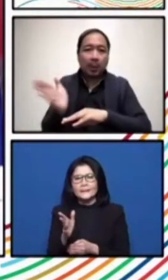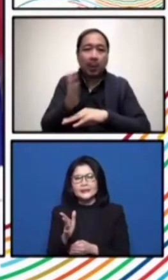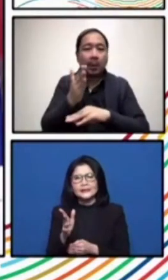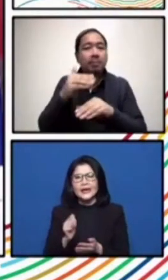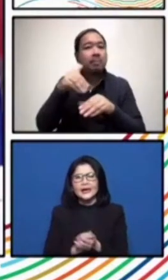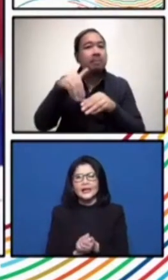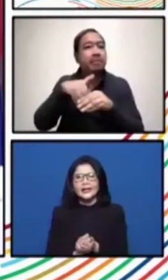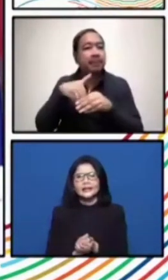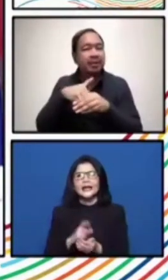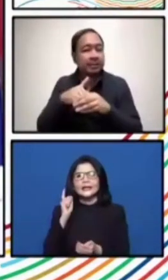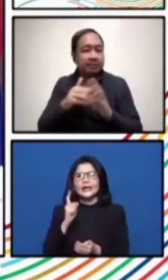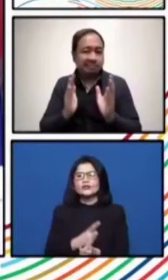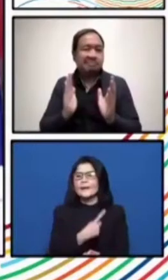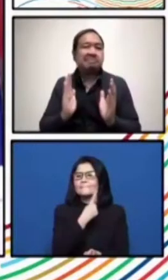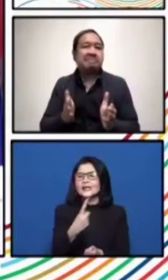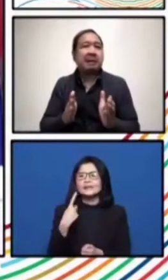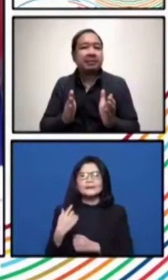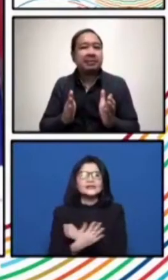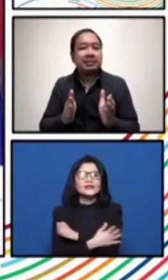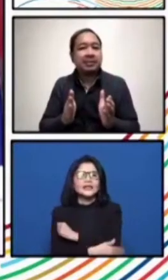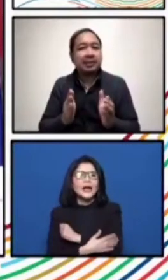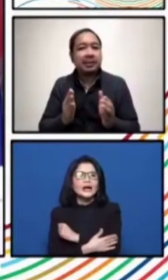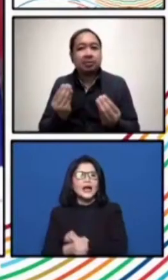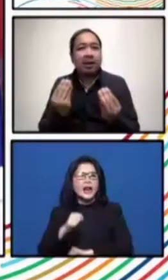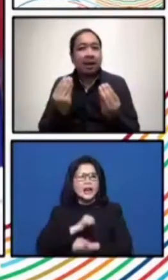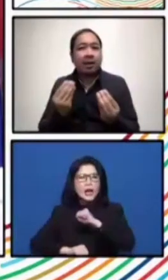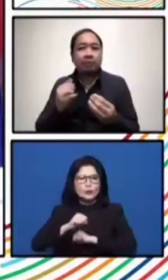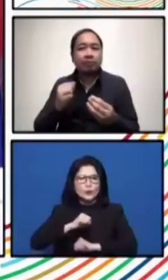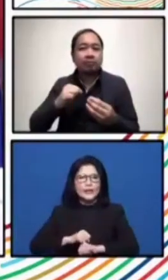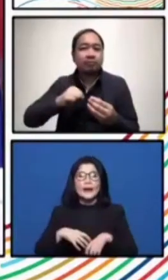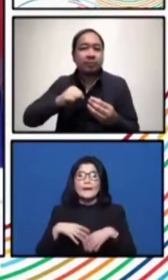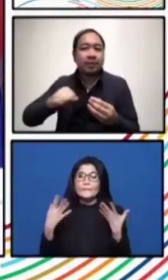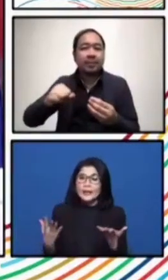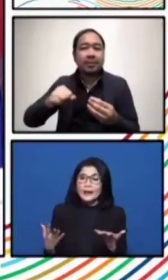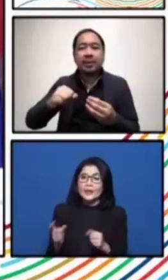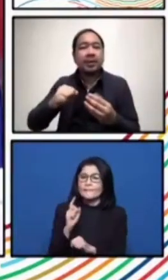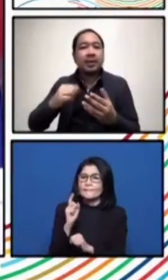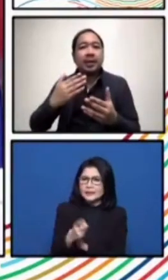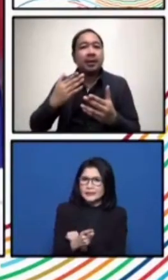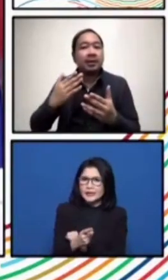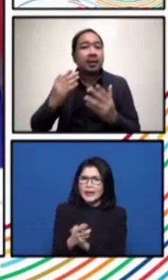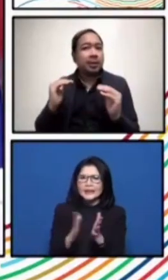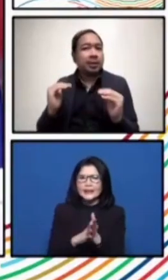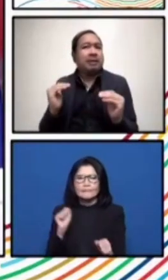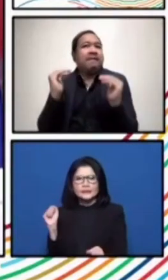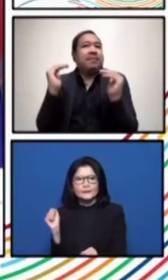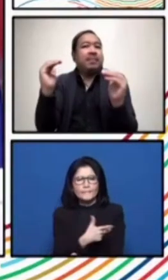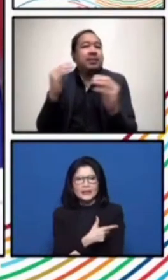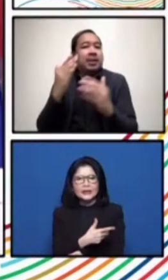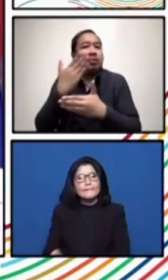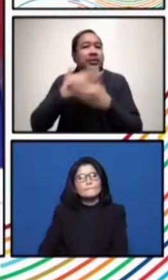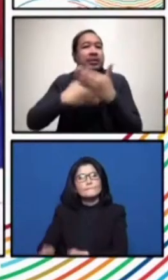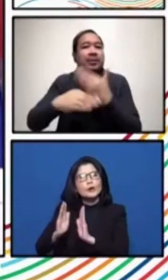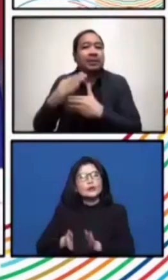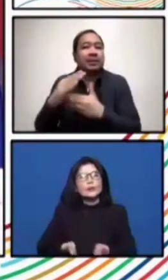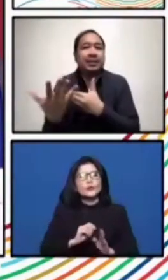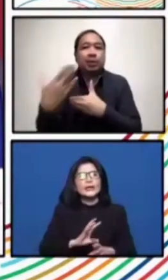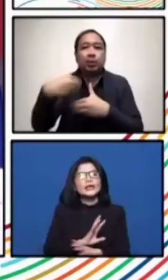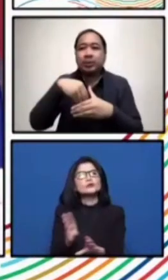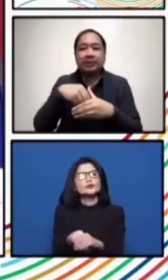uh ensure and accelerating disability inclusive development in all sectors thank